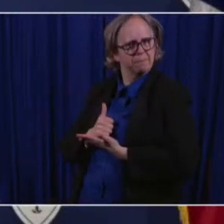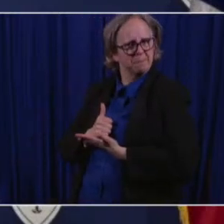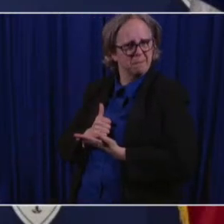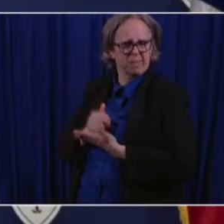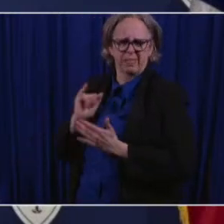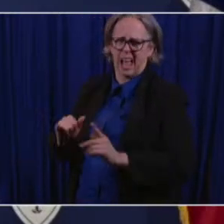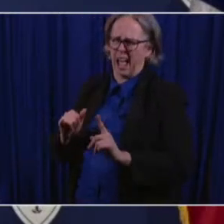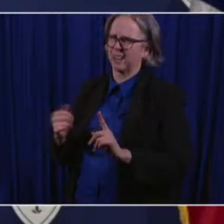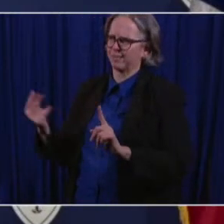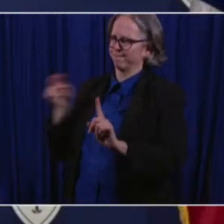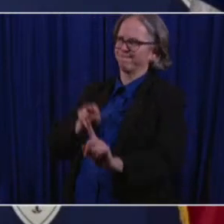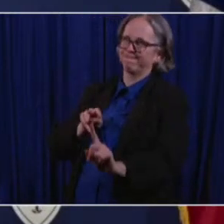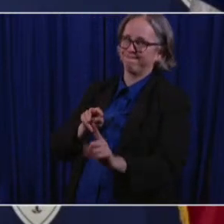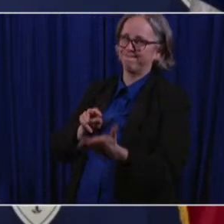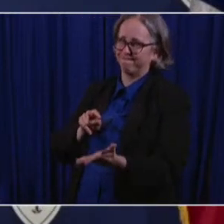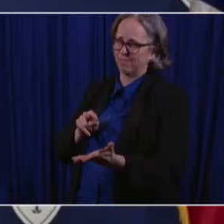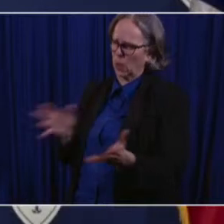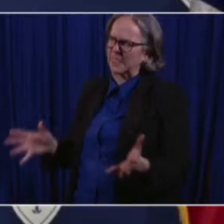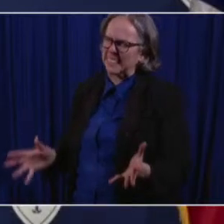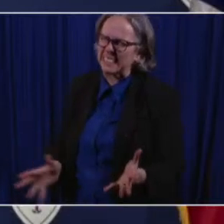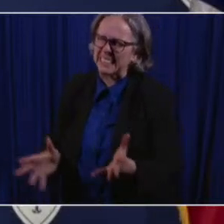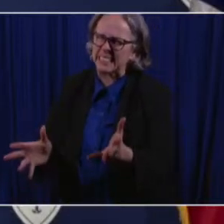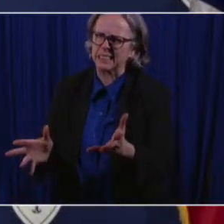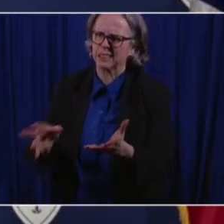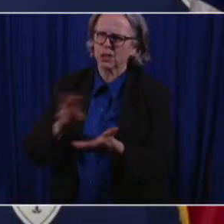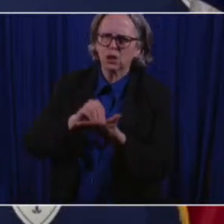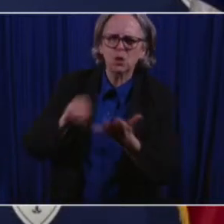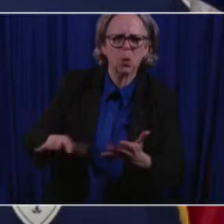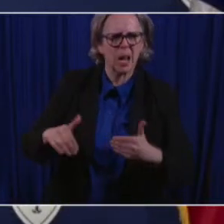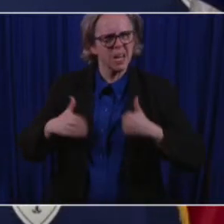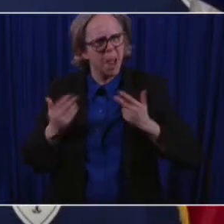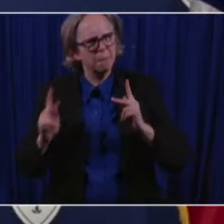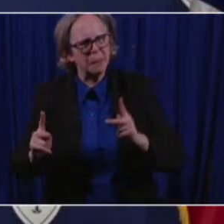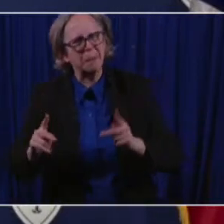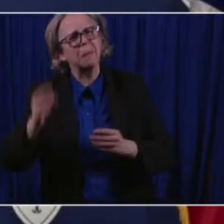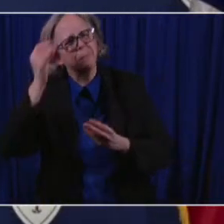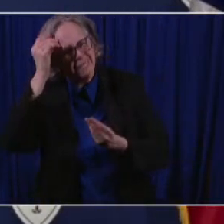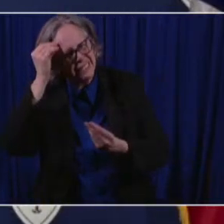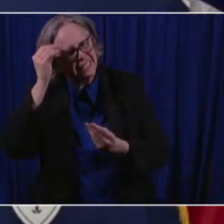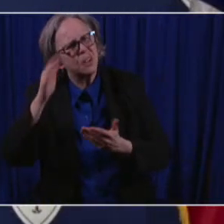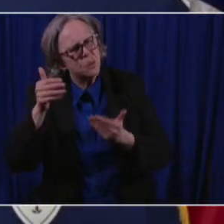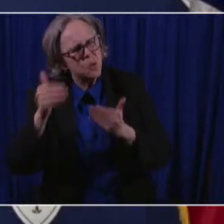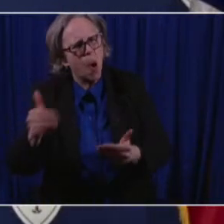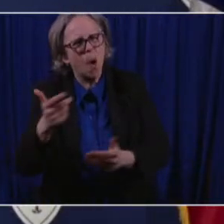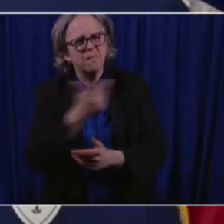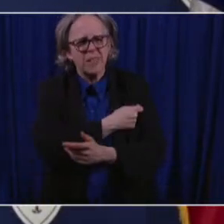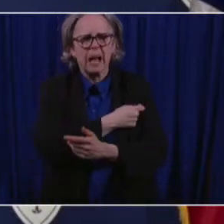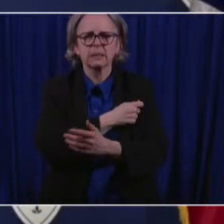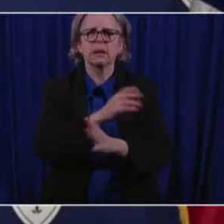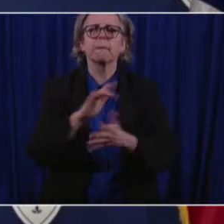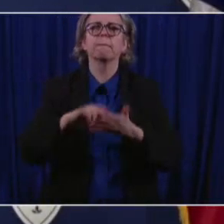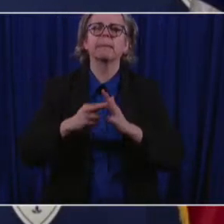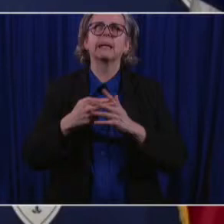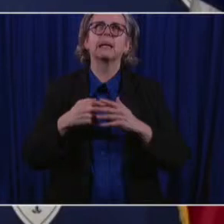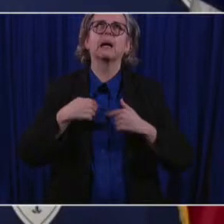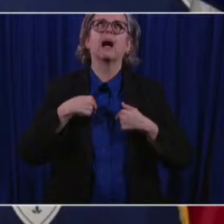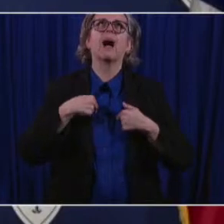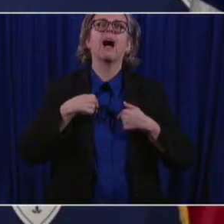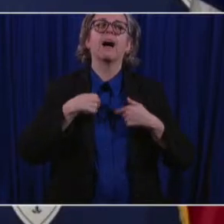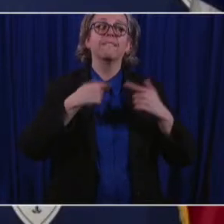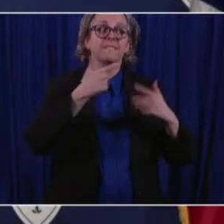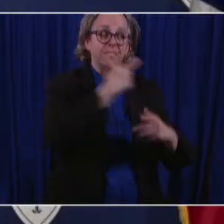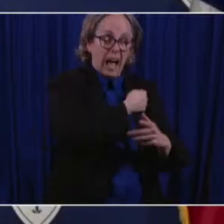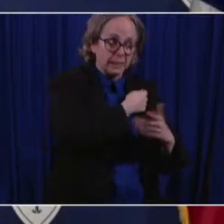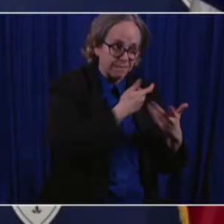people vaccinated of all ages. So it's a process. I look at this as a process. It's like a lot